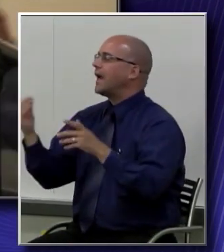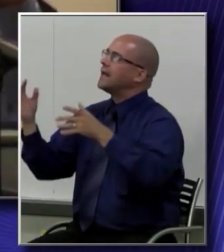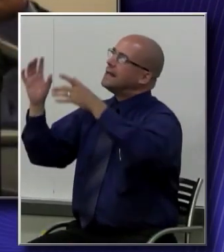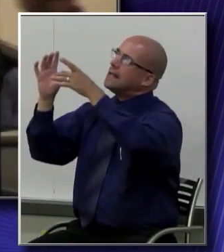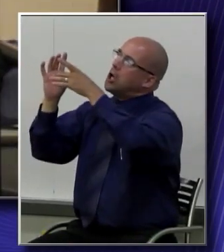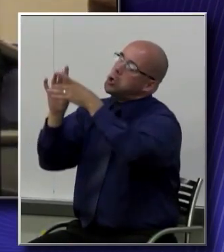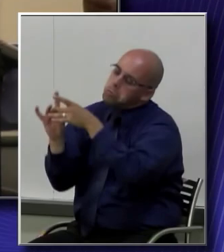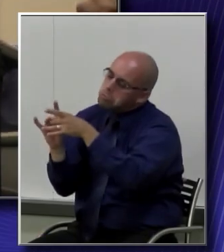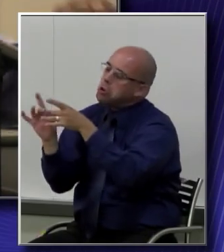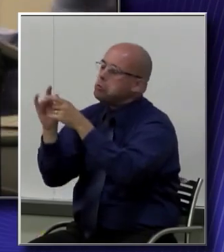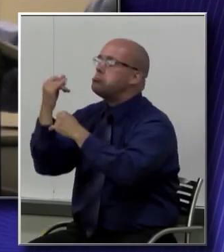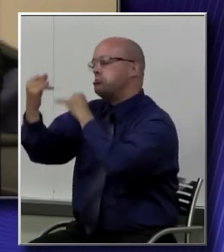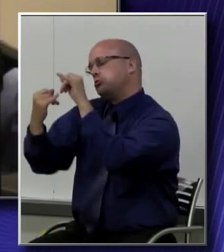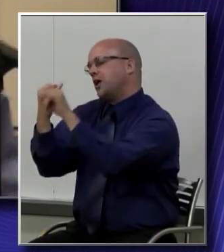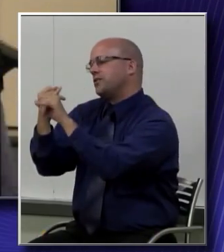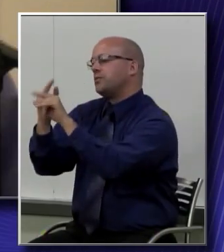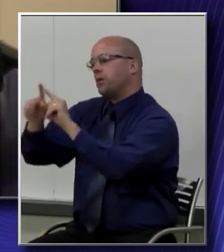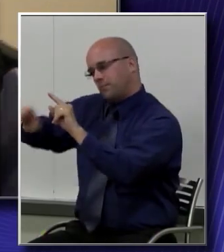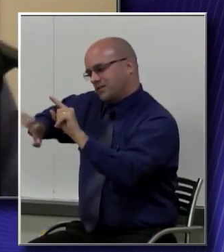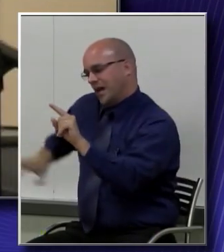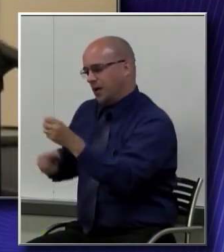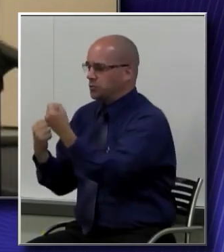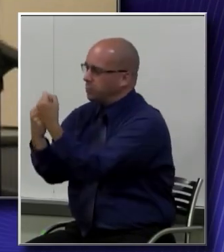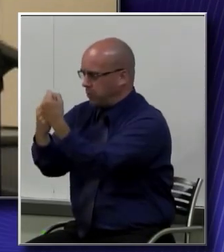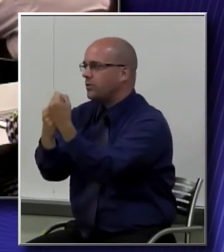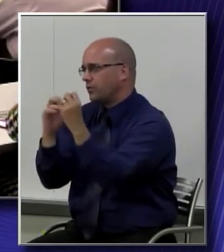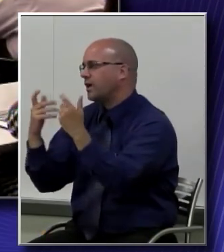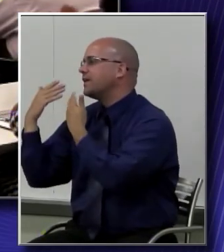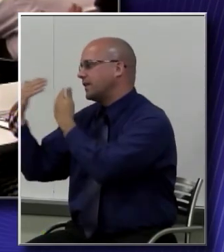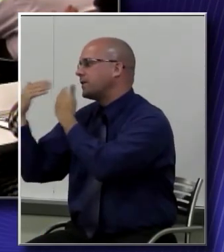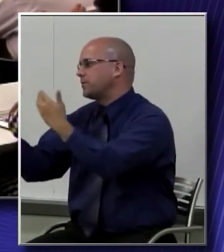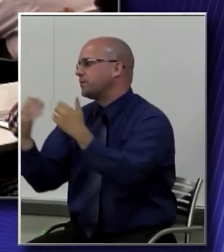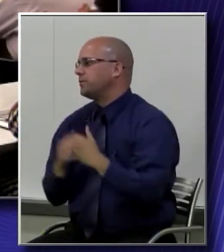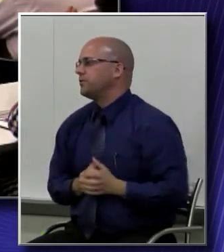to internationalization and globalization. Thank you. Thank you.